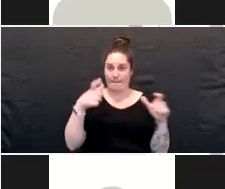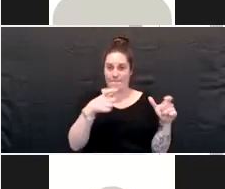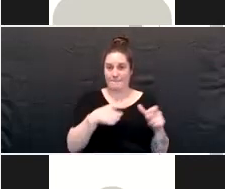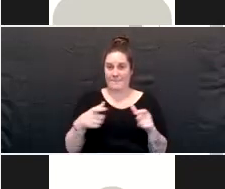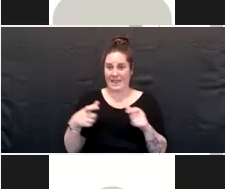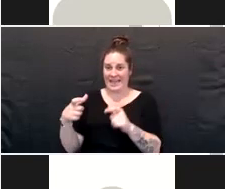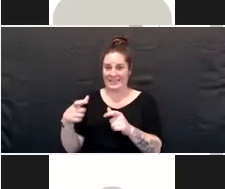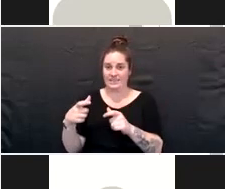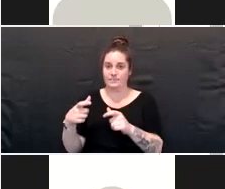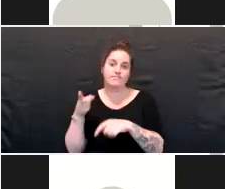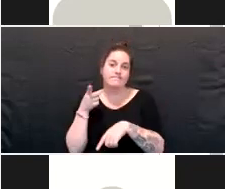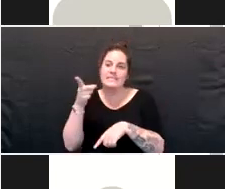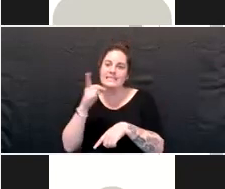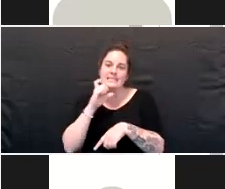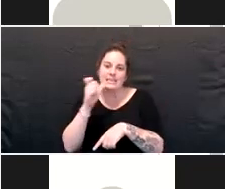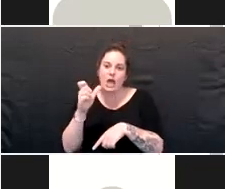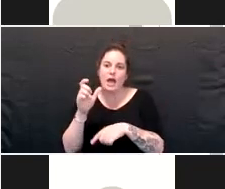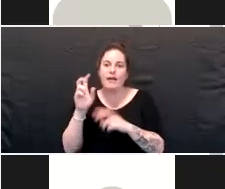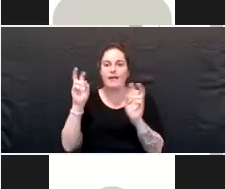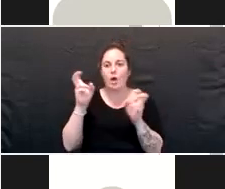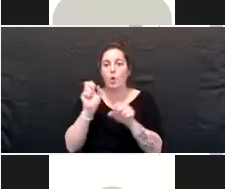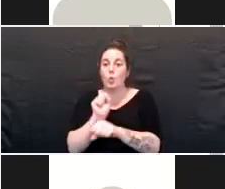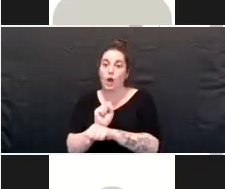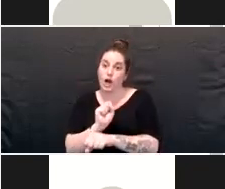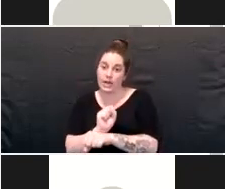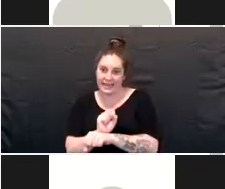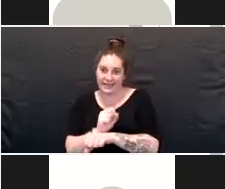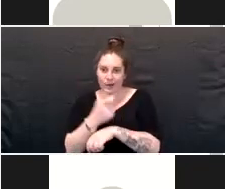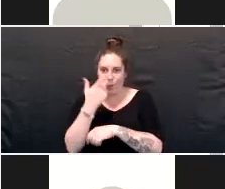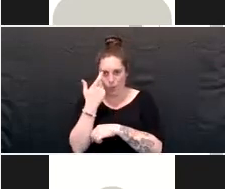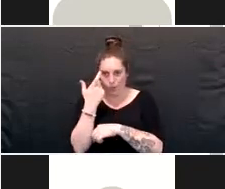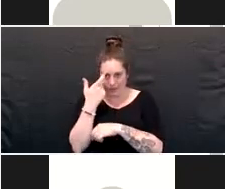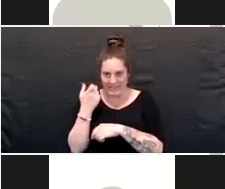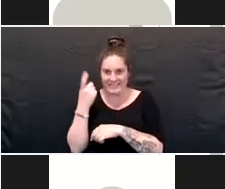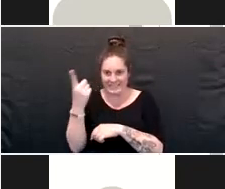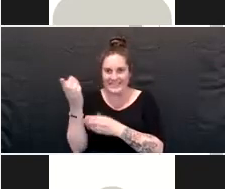he's not doing any work because he's carrying the tray.